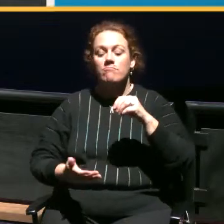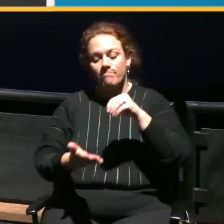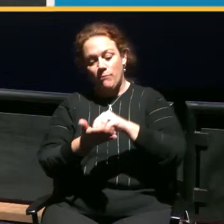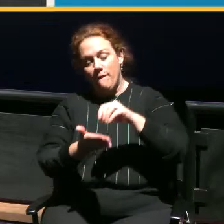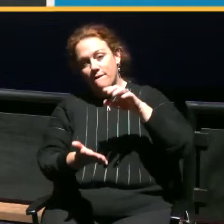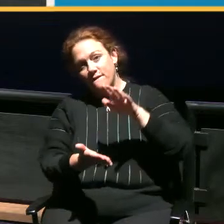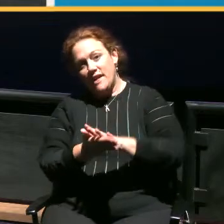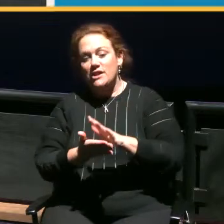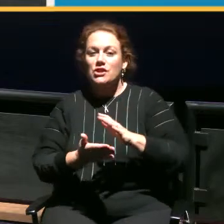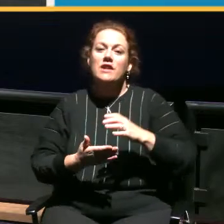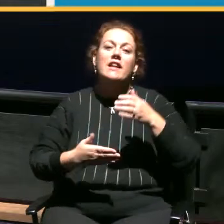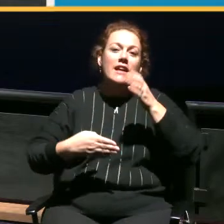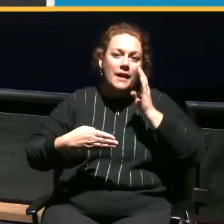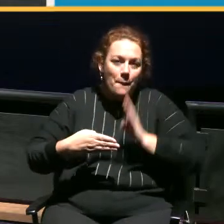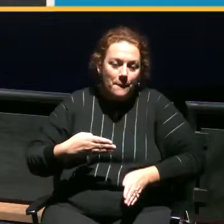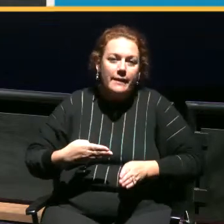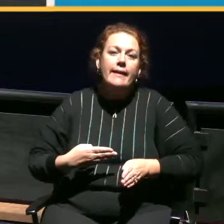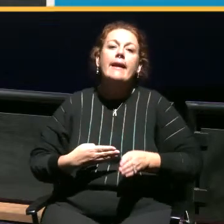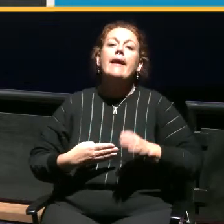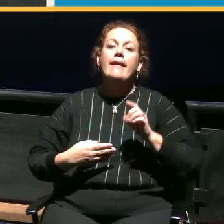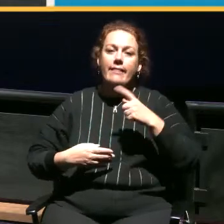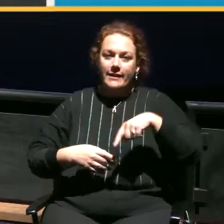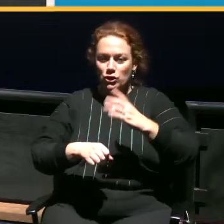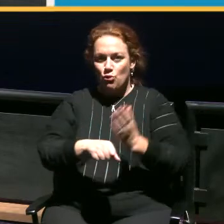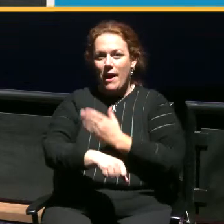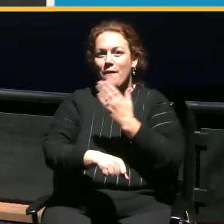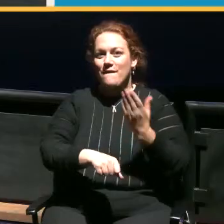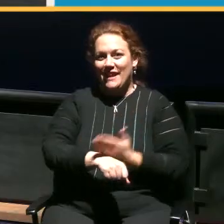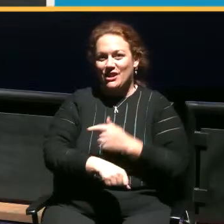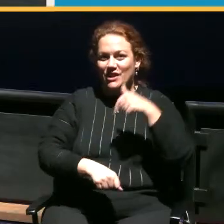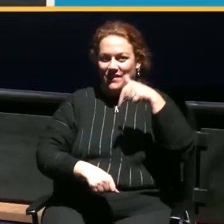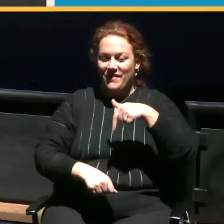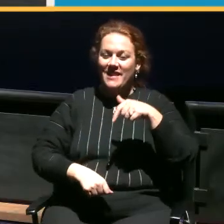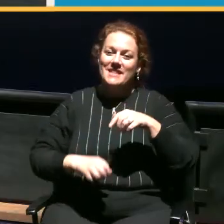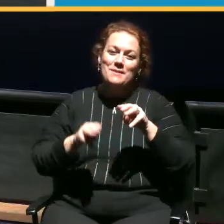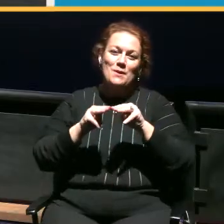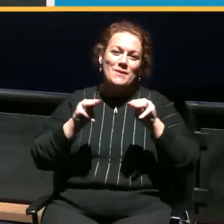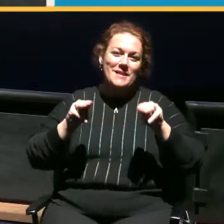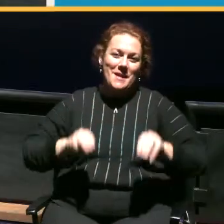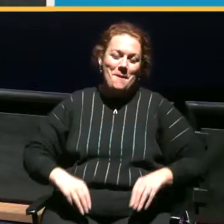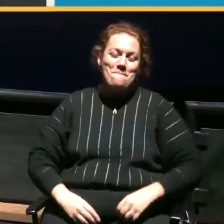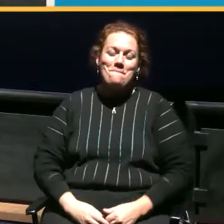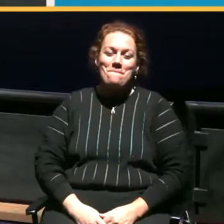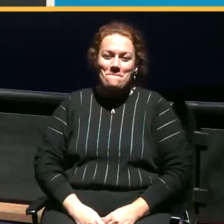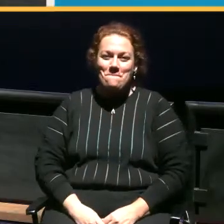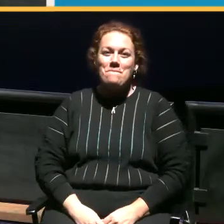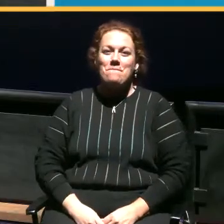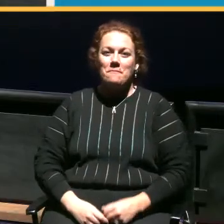reimagination of the National Air and Space Museum. Thank you.